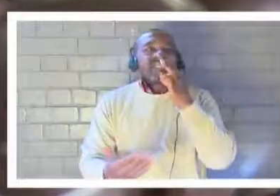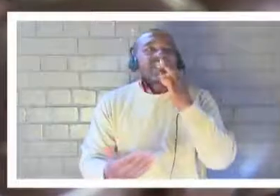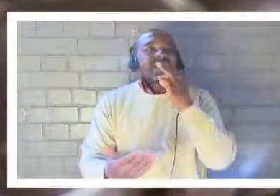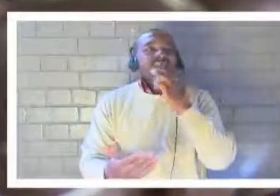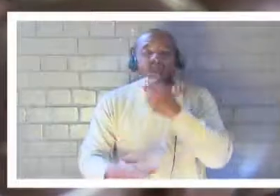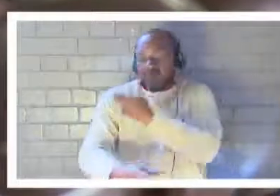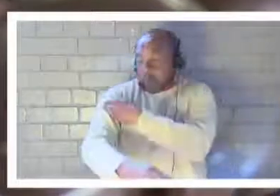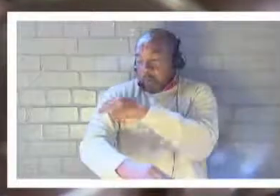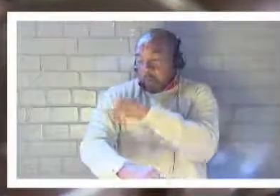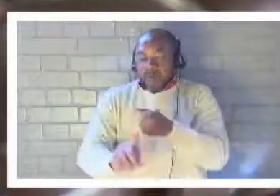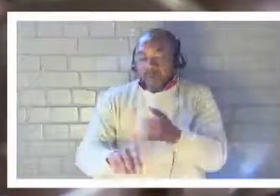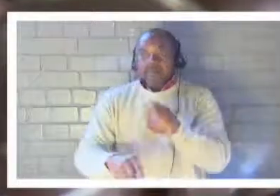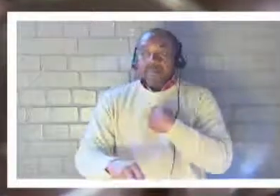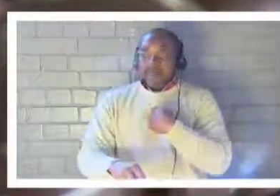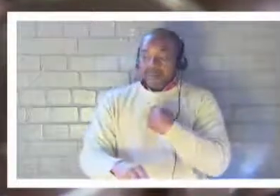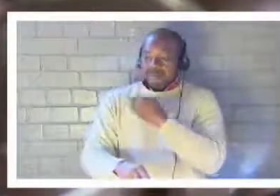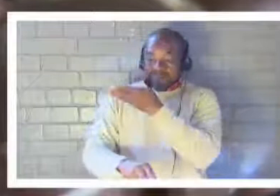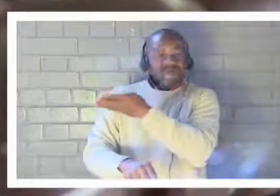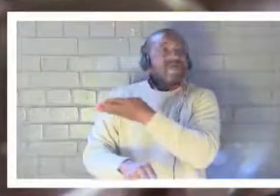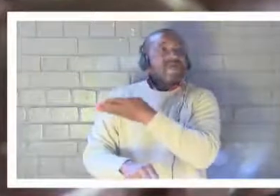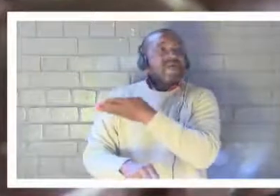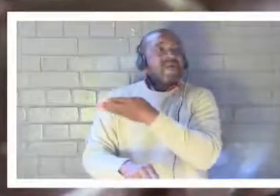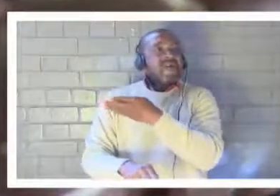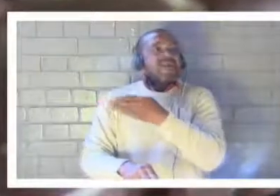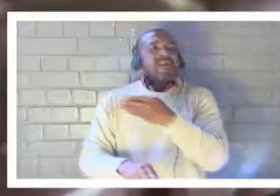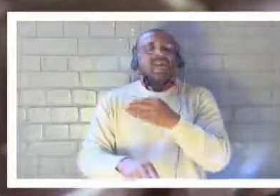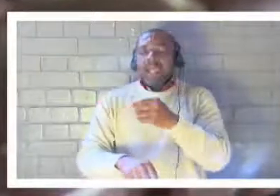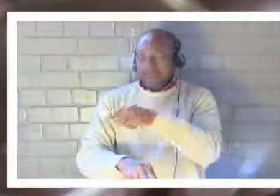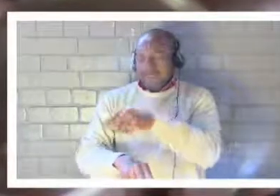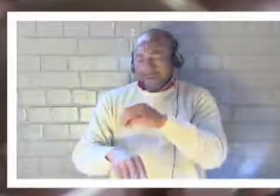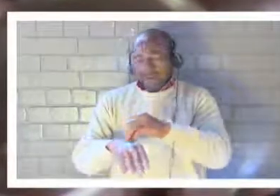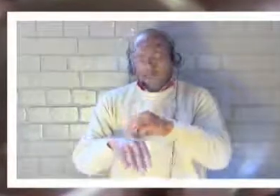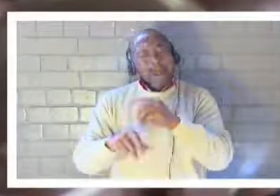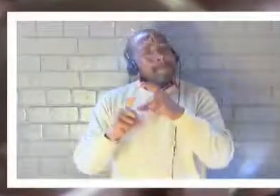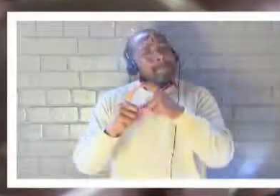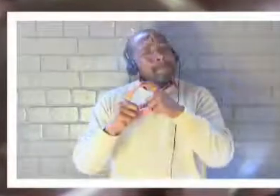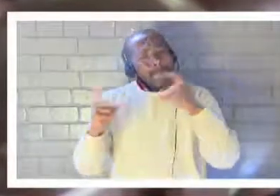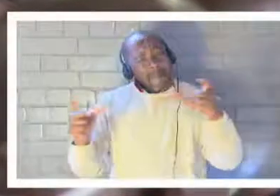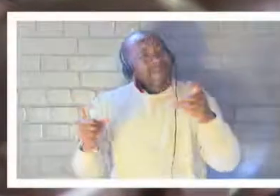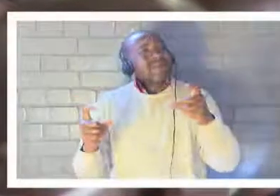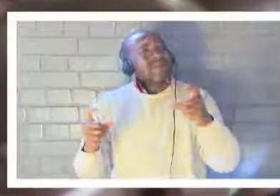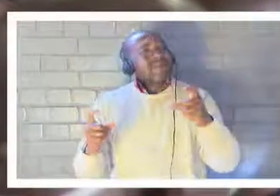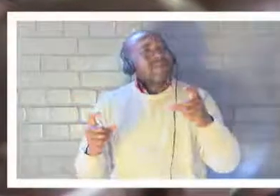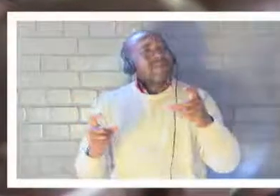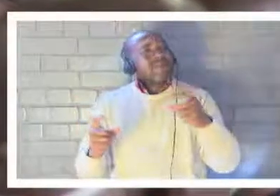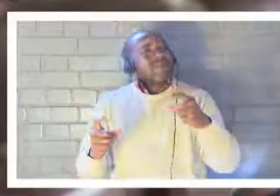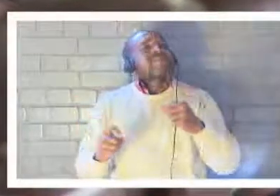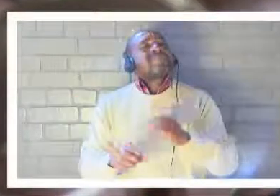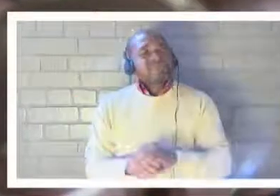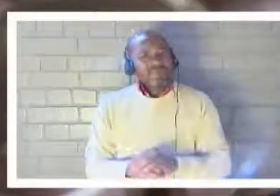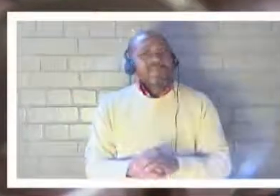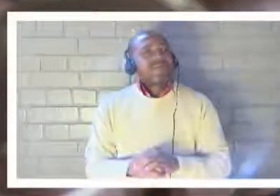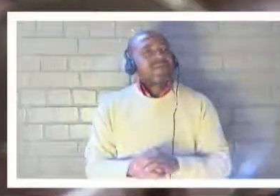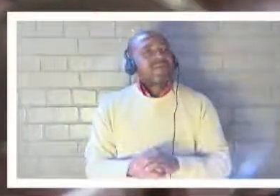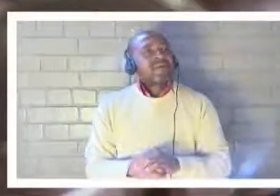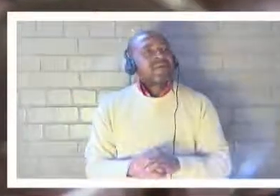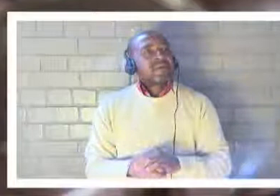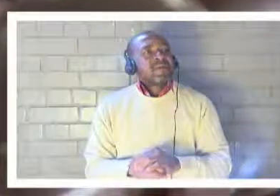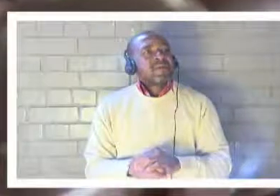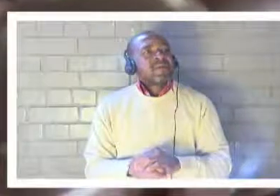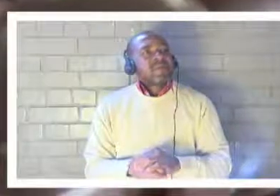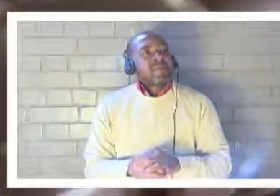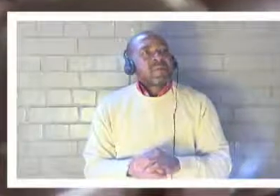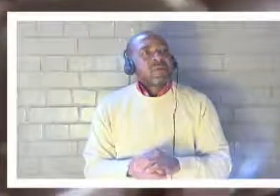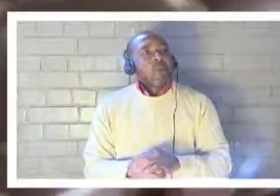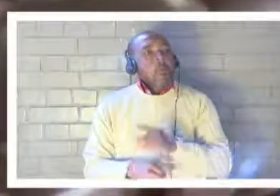it has been the worst experience ever, because an expected date of completion of a project would have been last year, the 28th